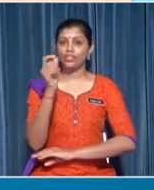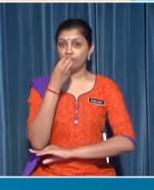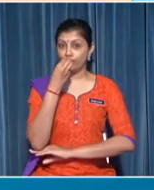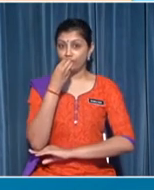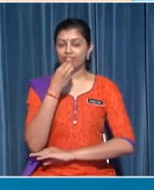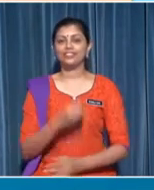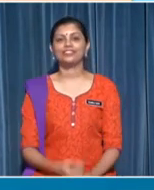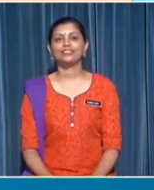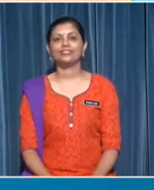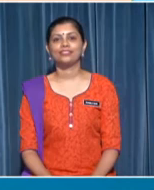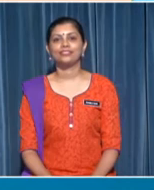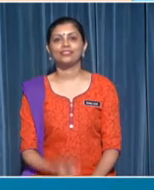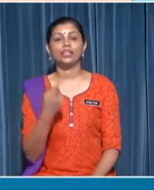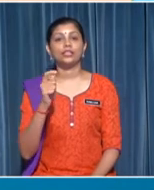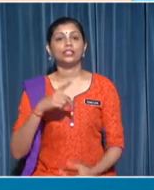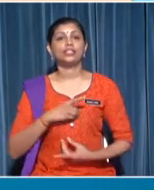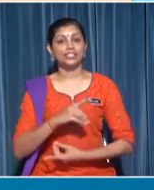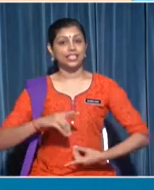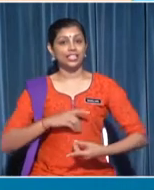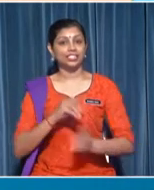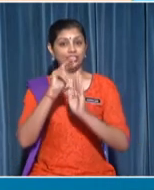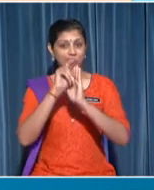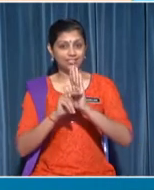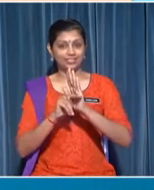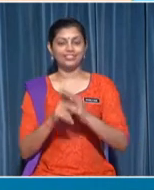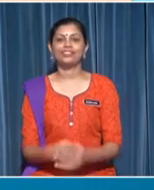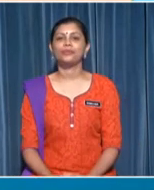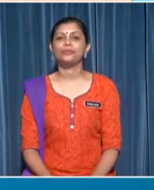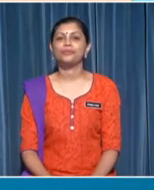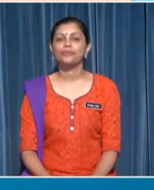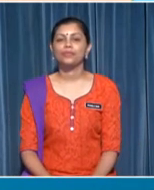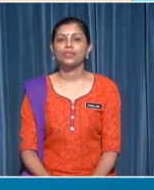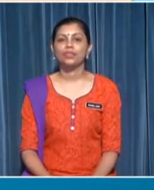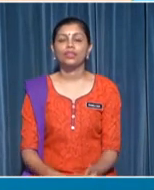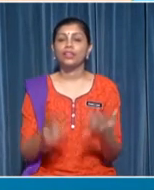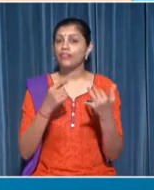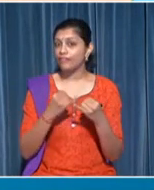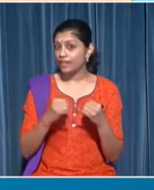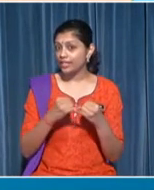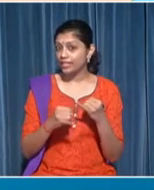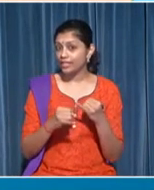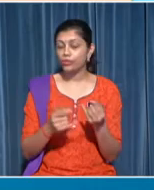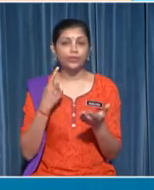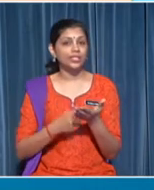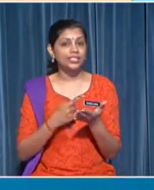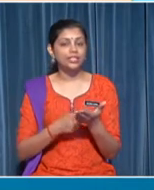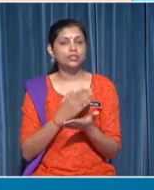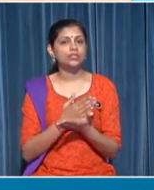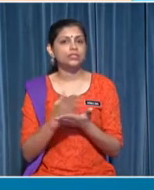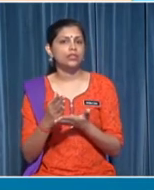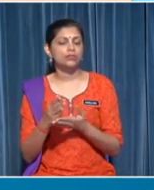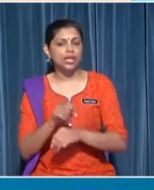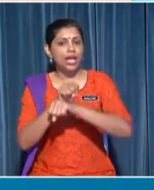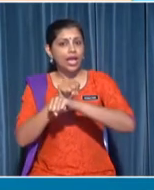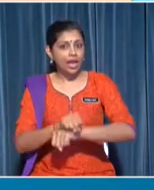that is, the digestion process. And finally, we will discuss some actions